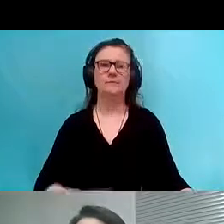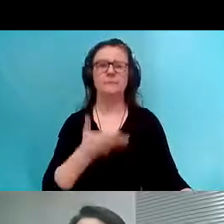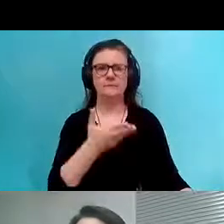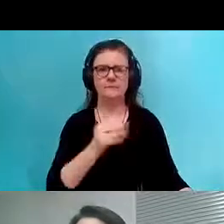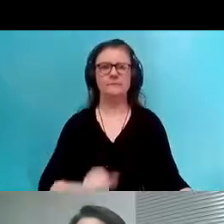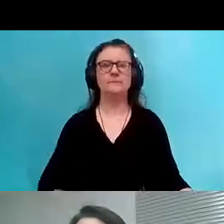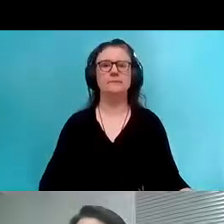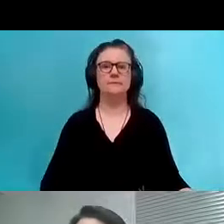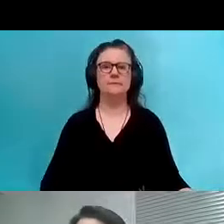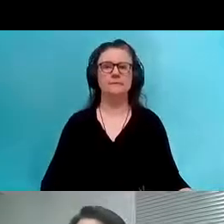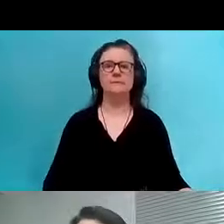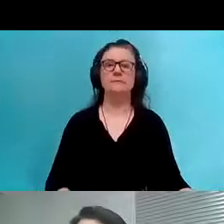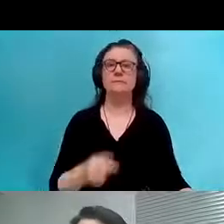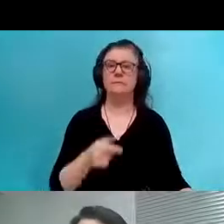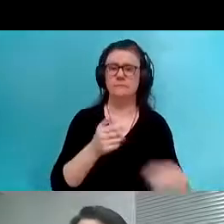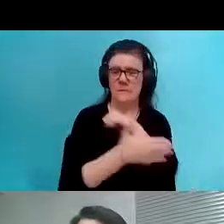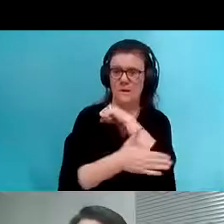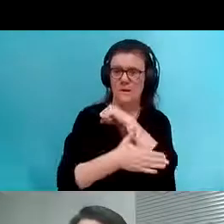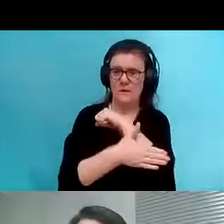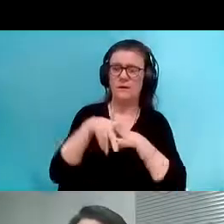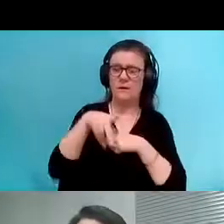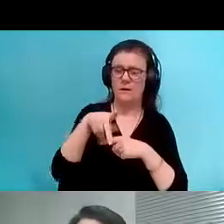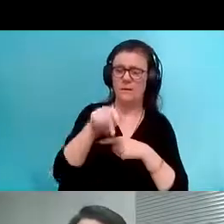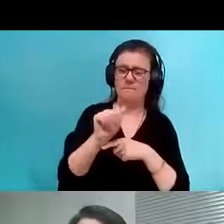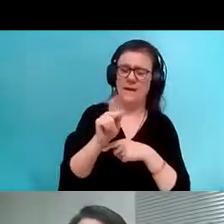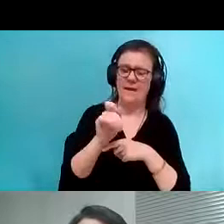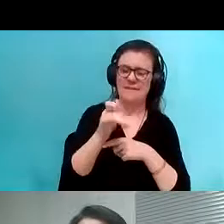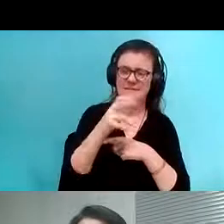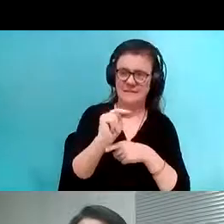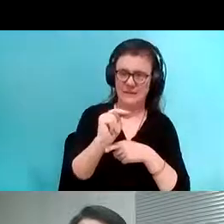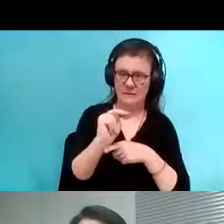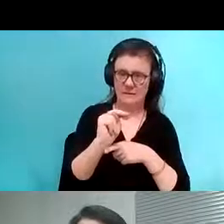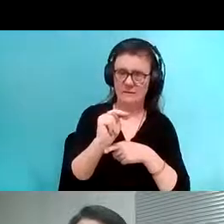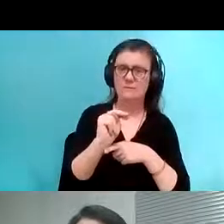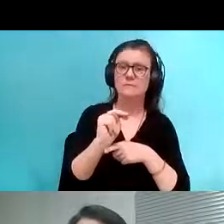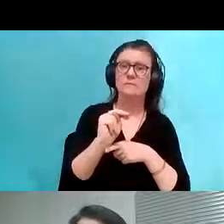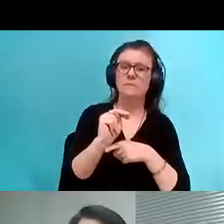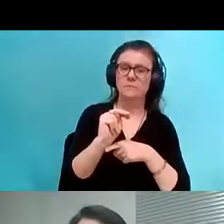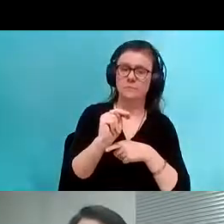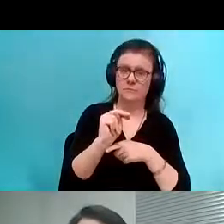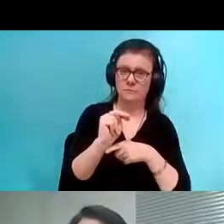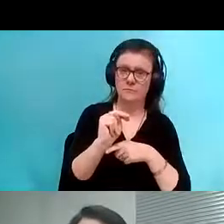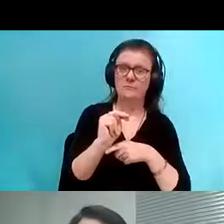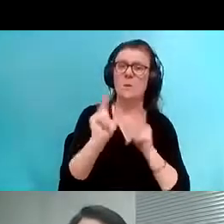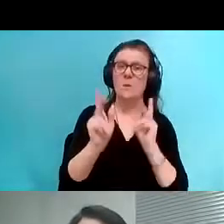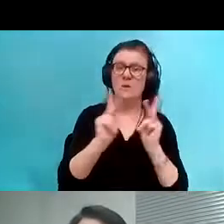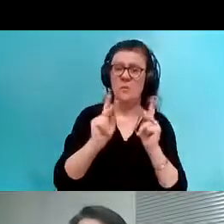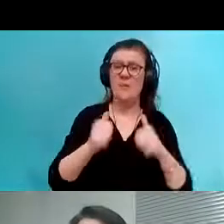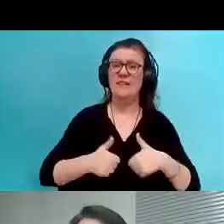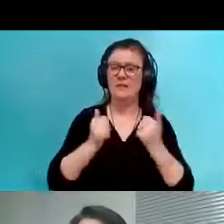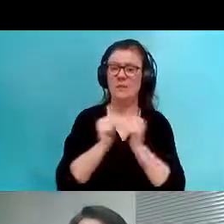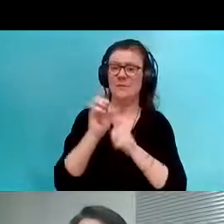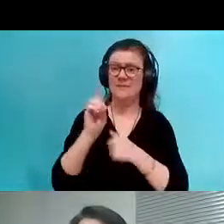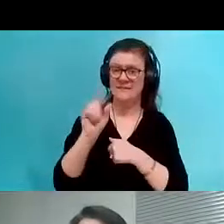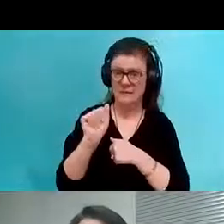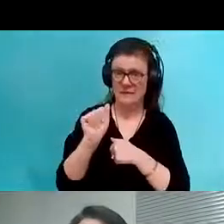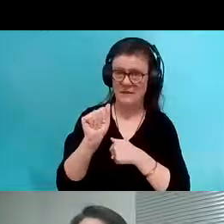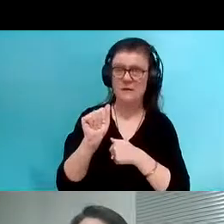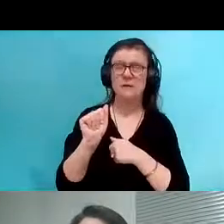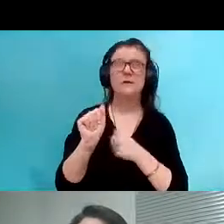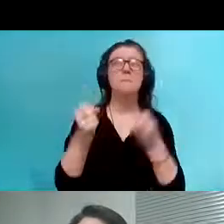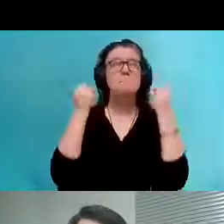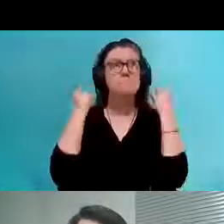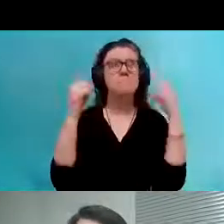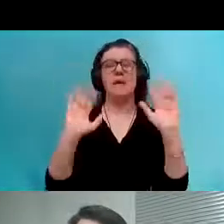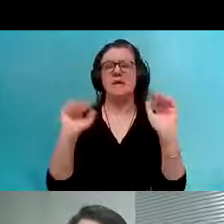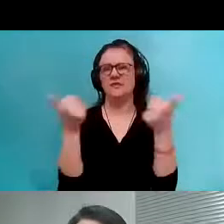So in Pakistan, which is the 6th most populous country of the world, people living with disabilities are facing the challenges which are